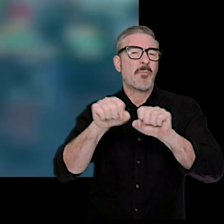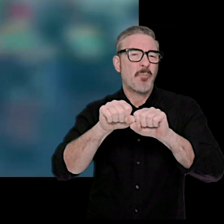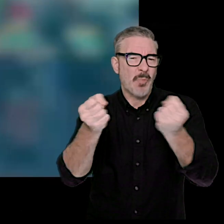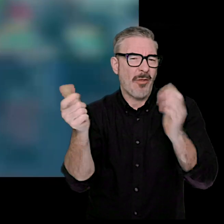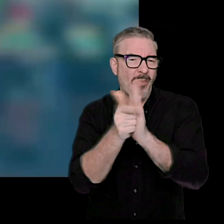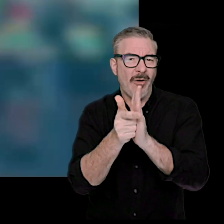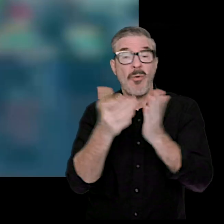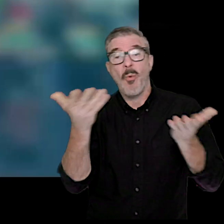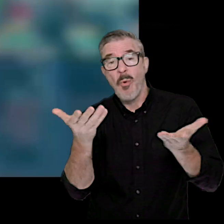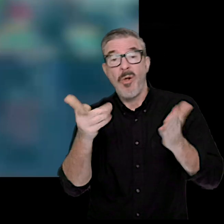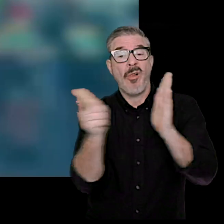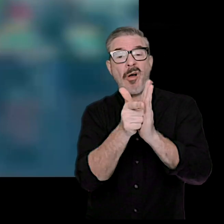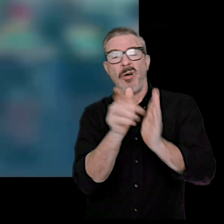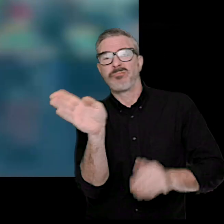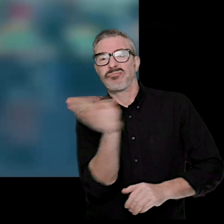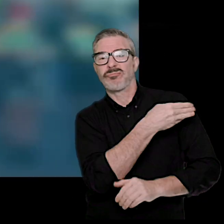Contravention